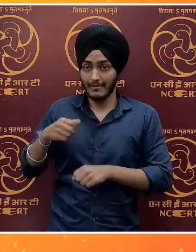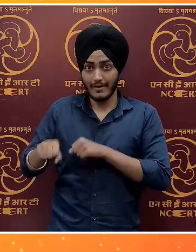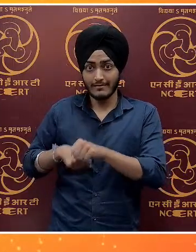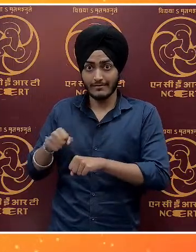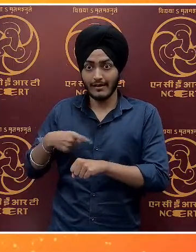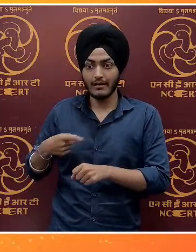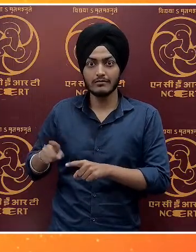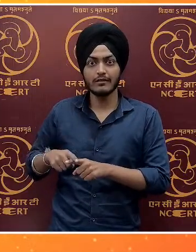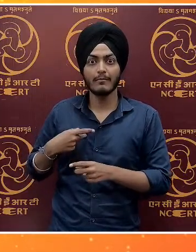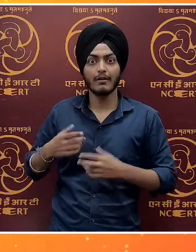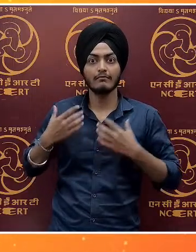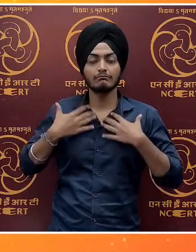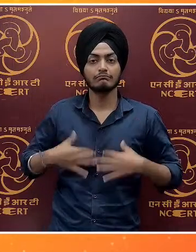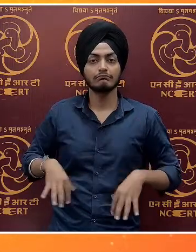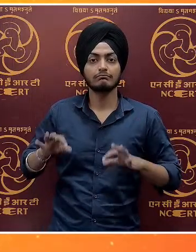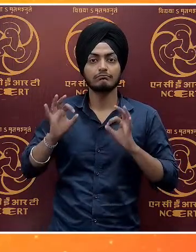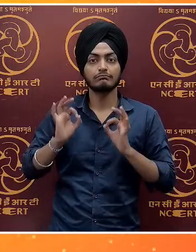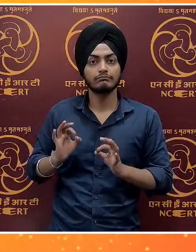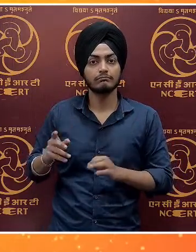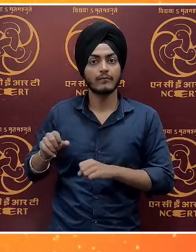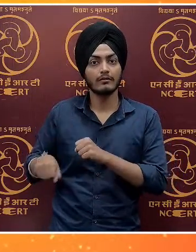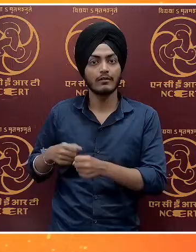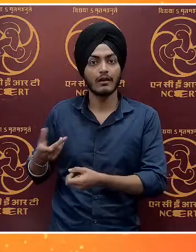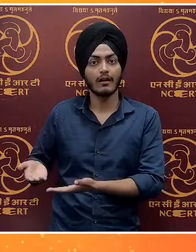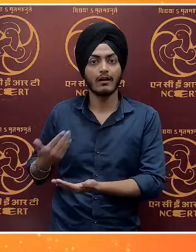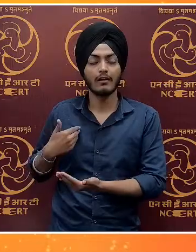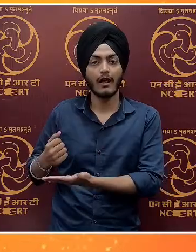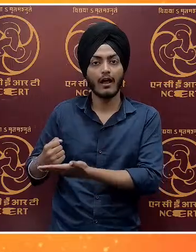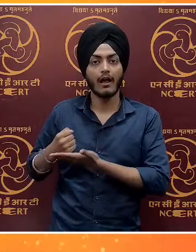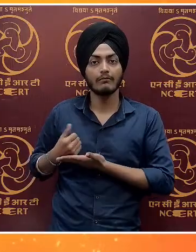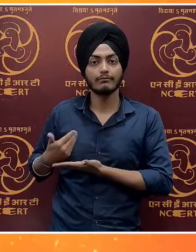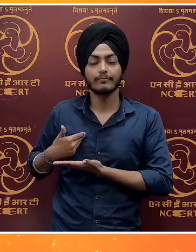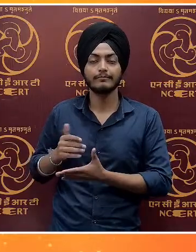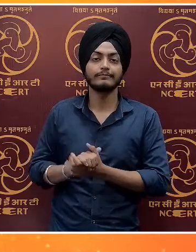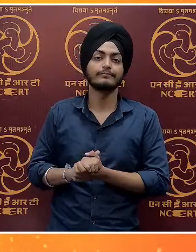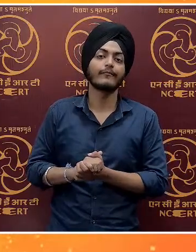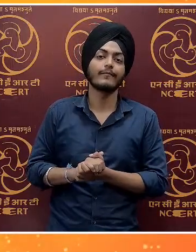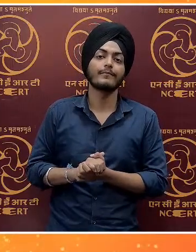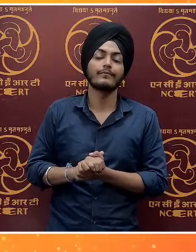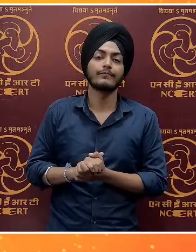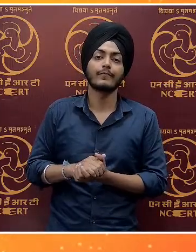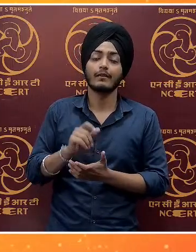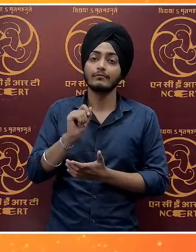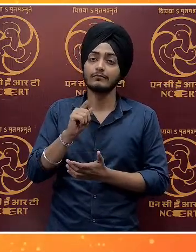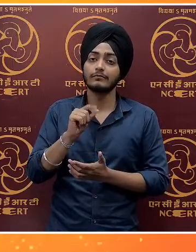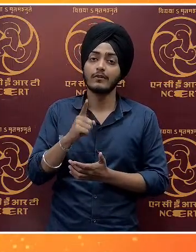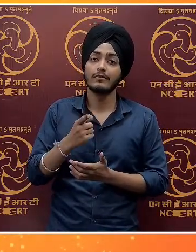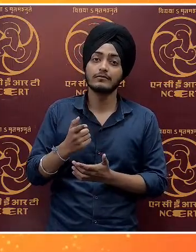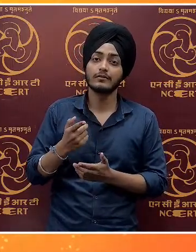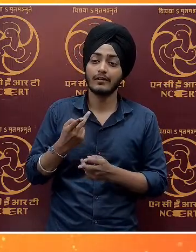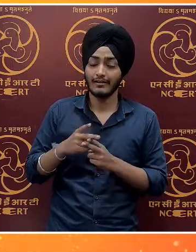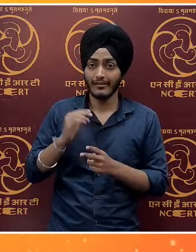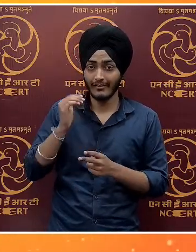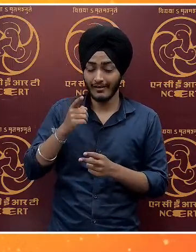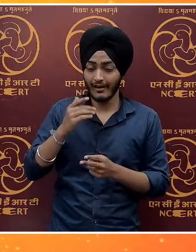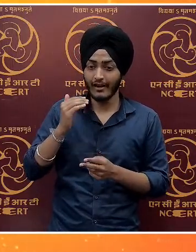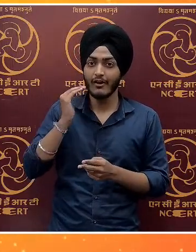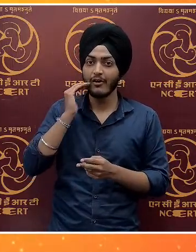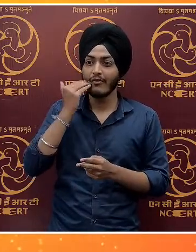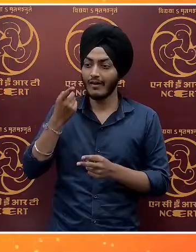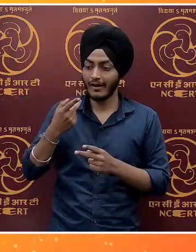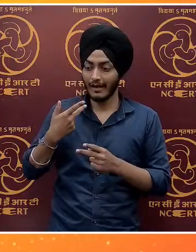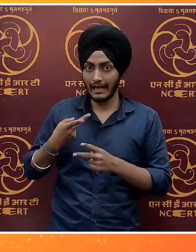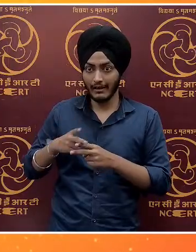also. Absolutely. When you ride, there's a lot of exercise that you do on the way. Yeah. So once, like when the vehicle have 2